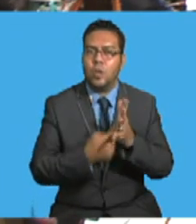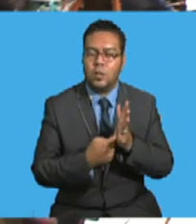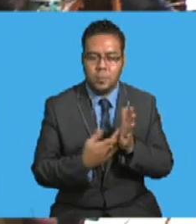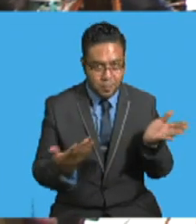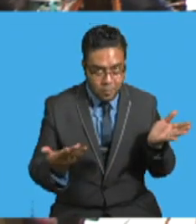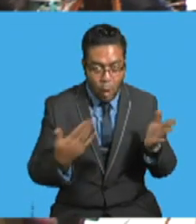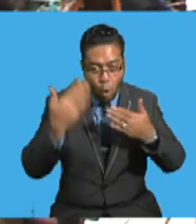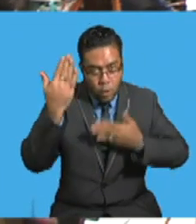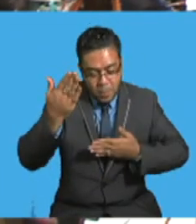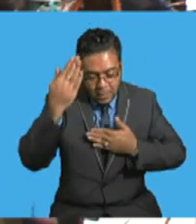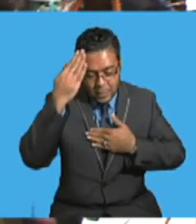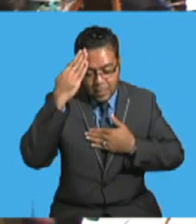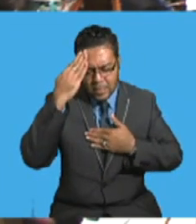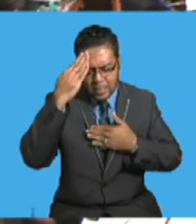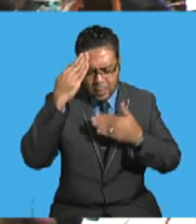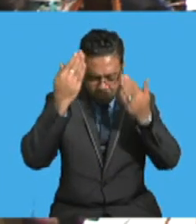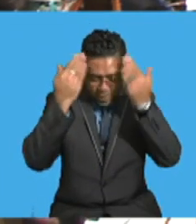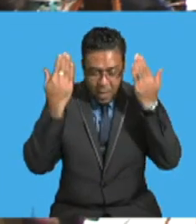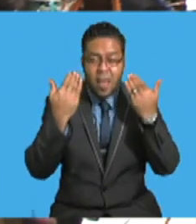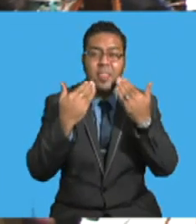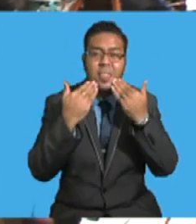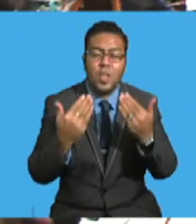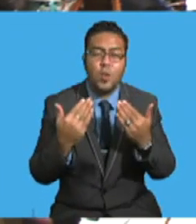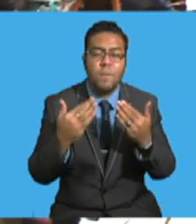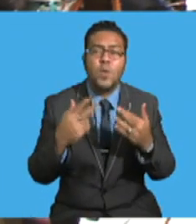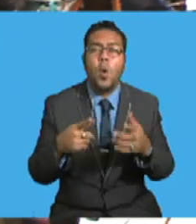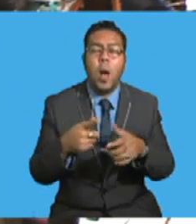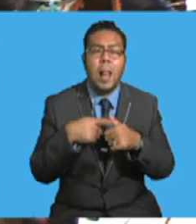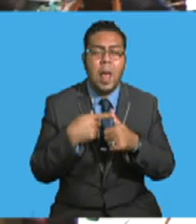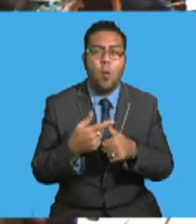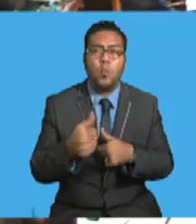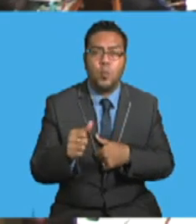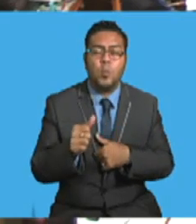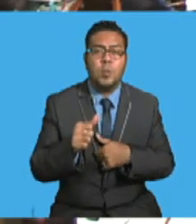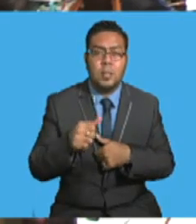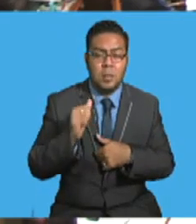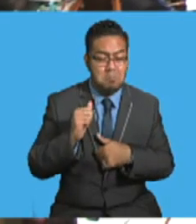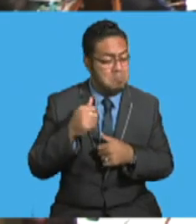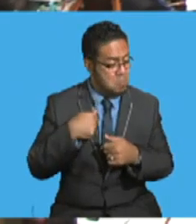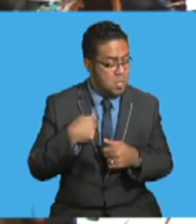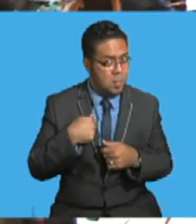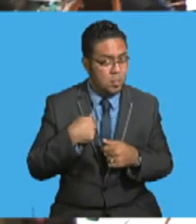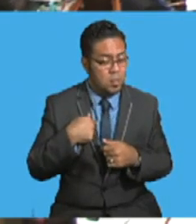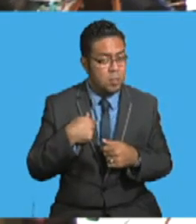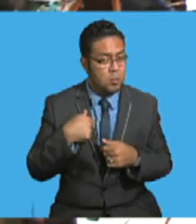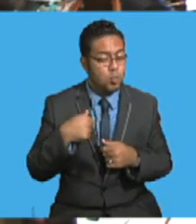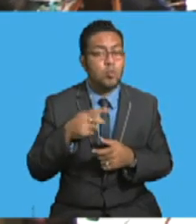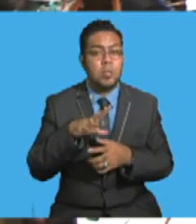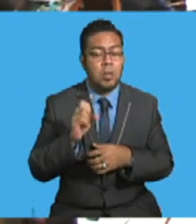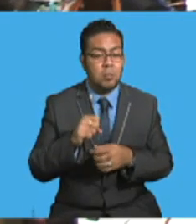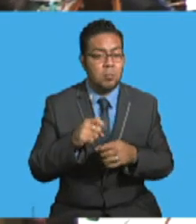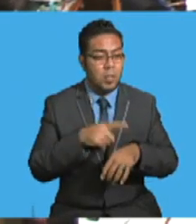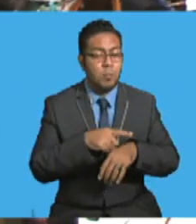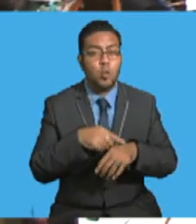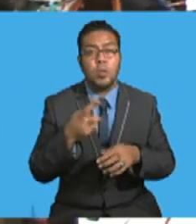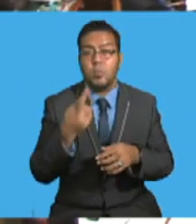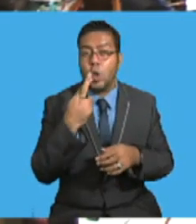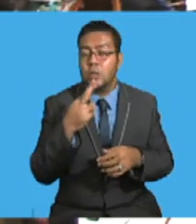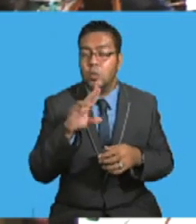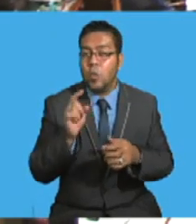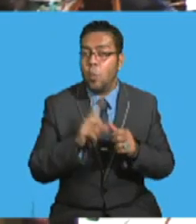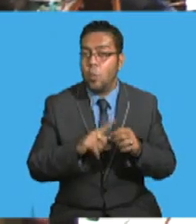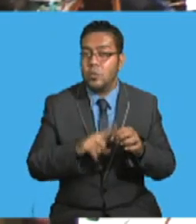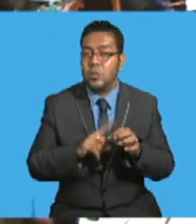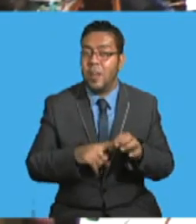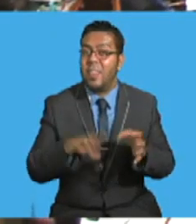Honourable Speaker, thank you for allowing me to take the floor to respond to the Honourable Member's question.